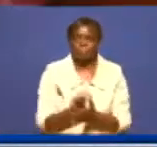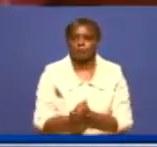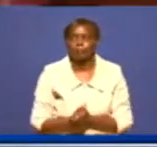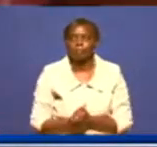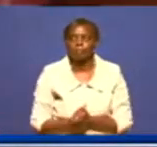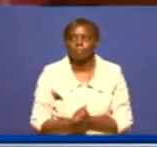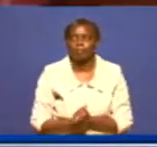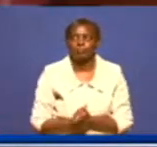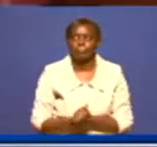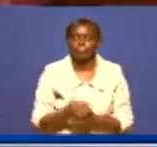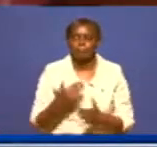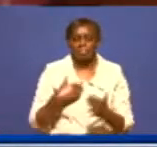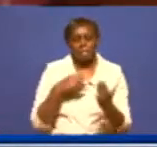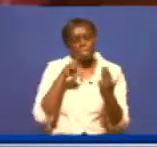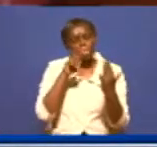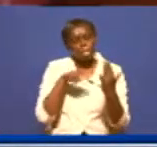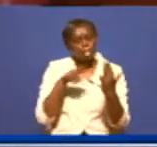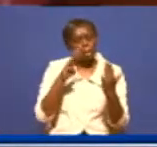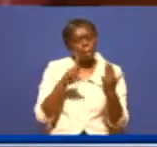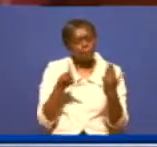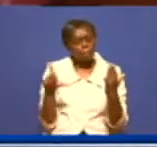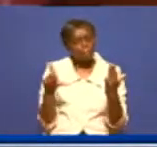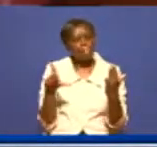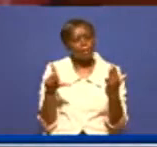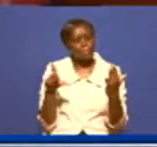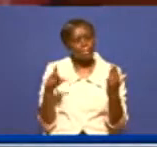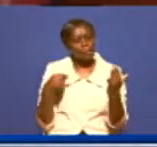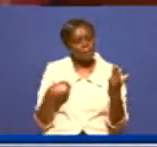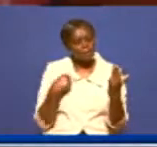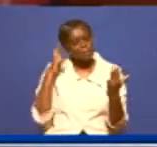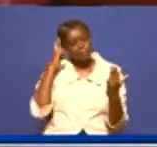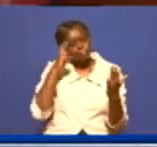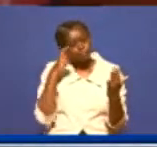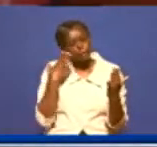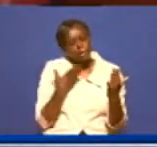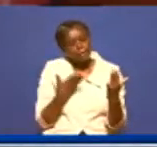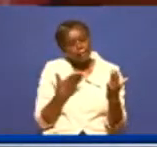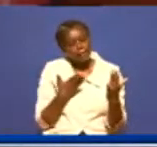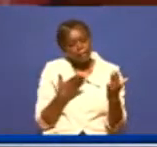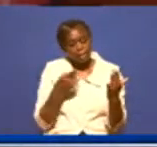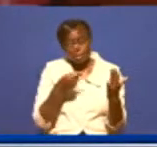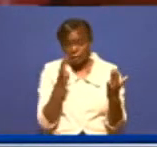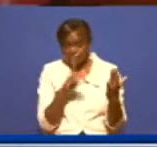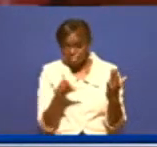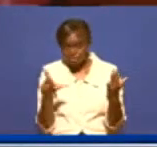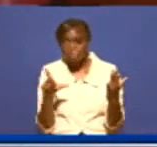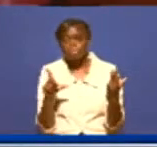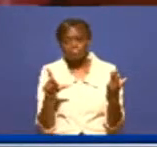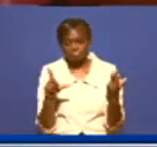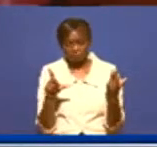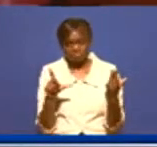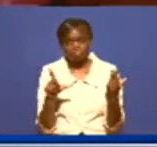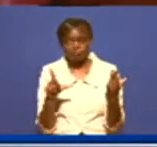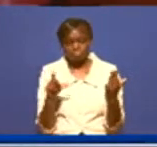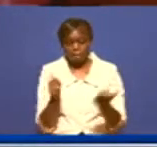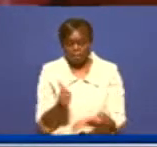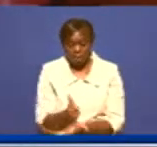as I was going through the bill, I realized that this bill can